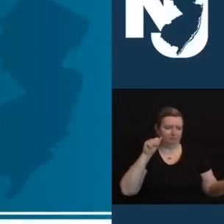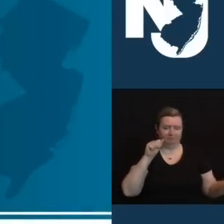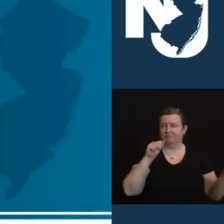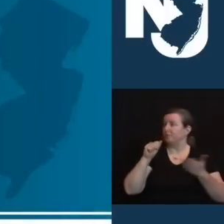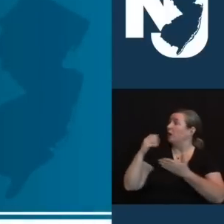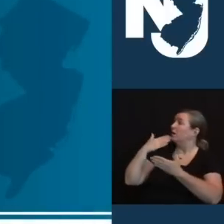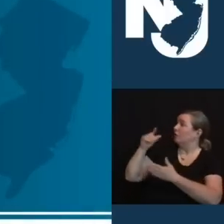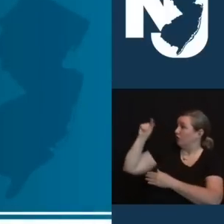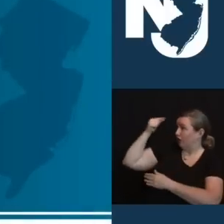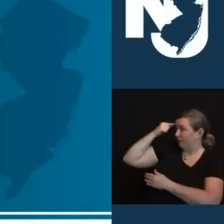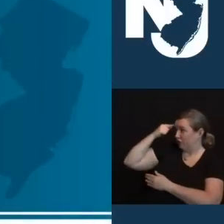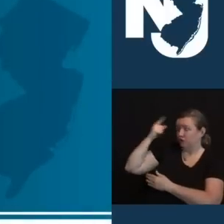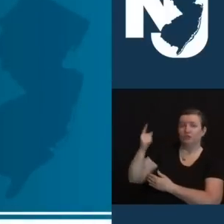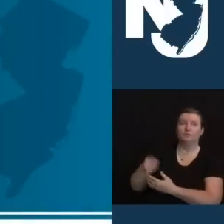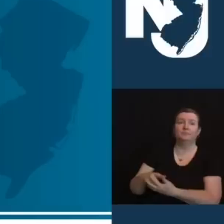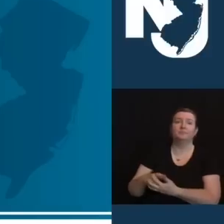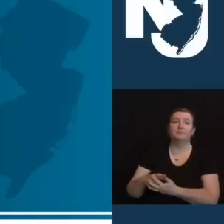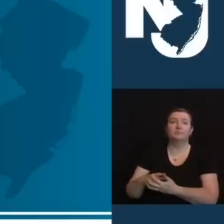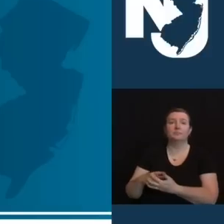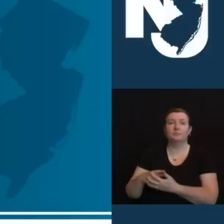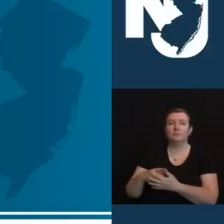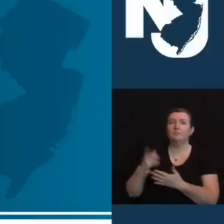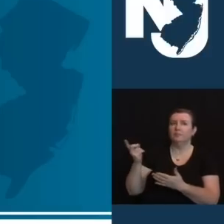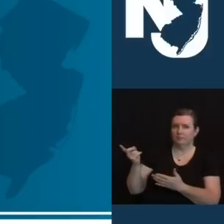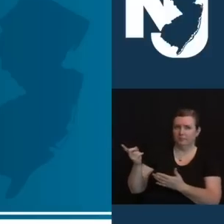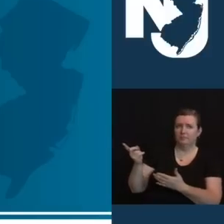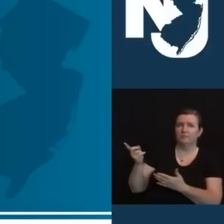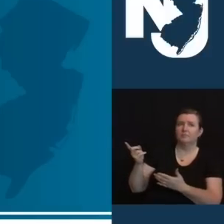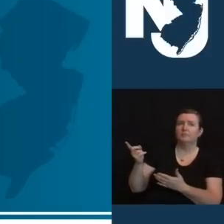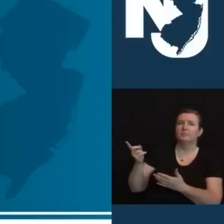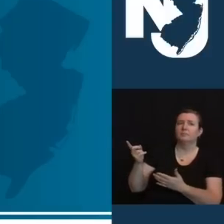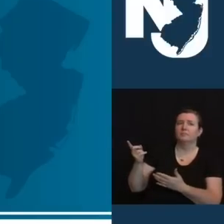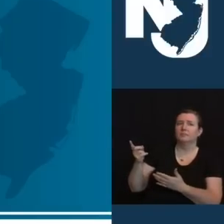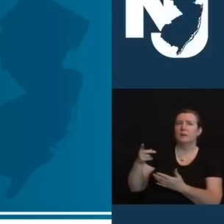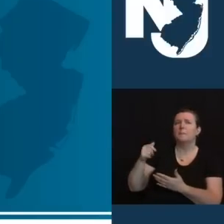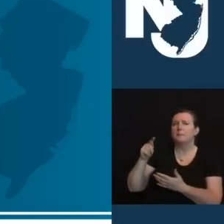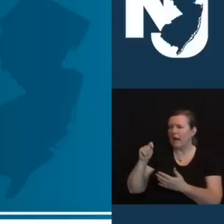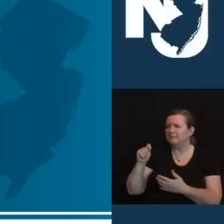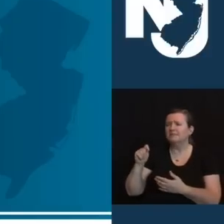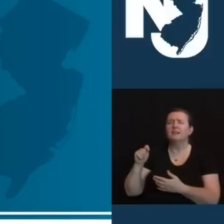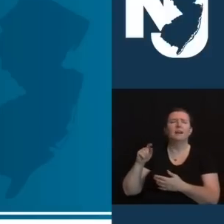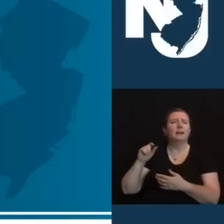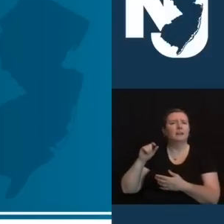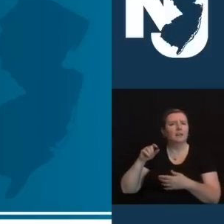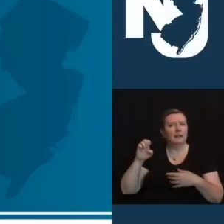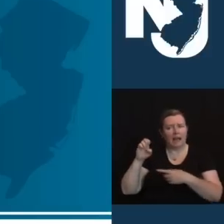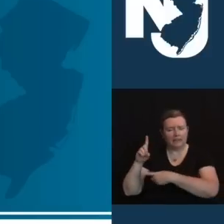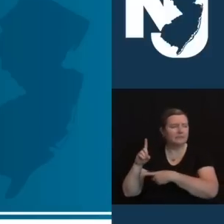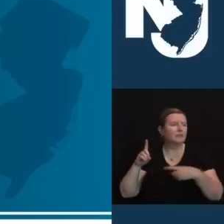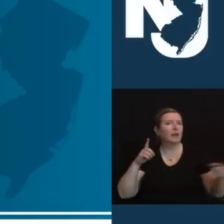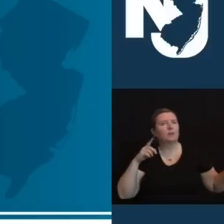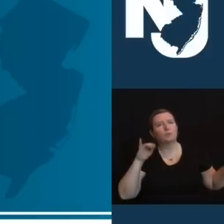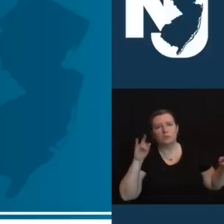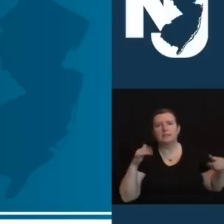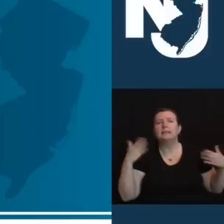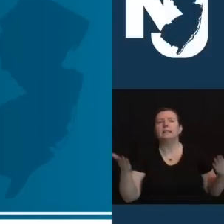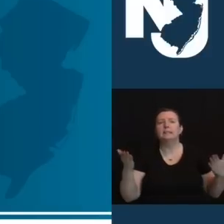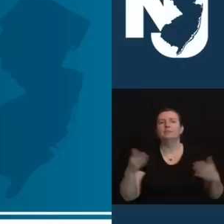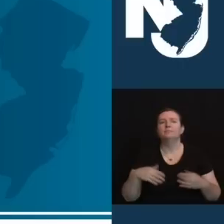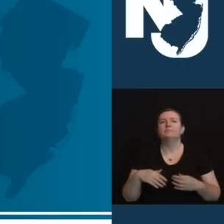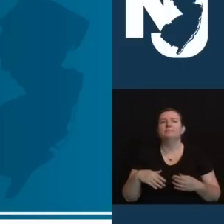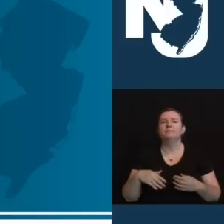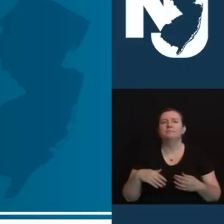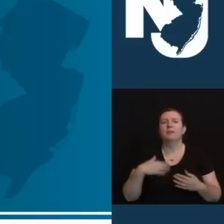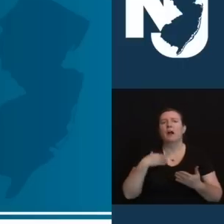to be here again, and great to be here with you, Colonel and Commissioner. I just wanted to provide a quick update, as the Governor described, on the economic relief efforts that